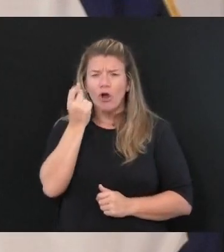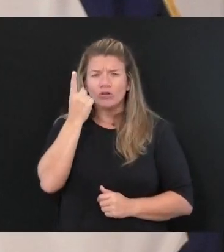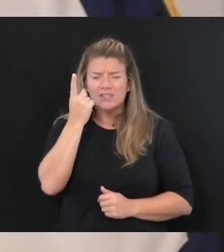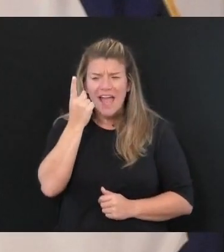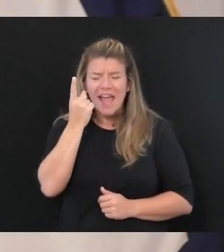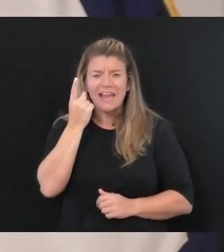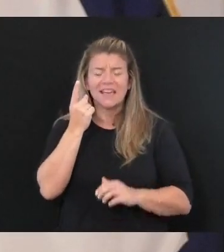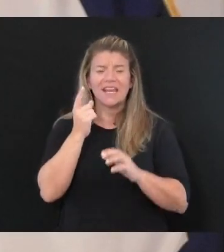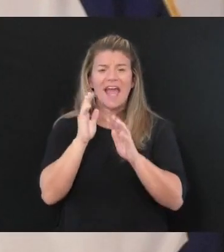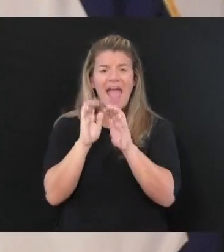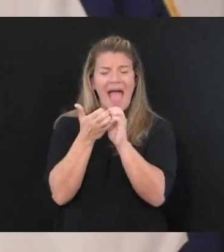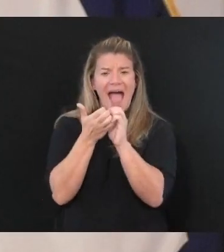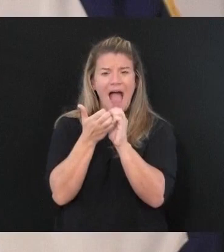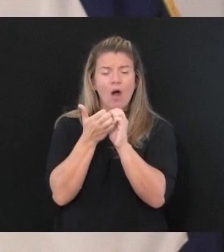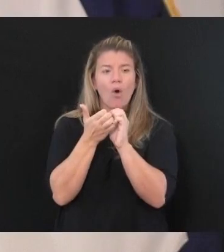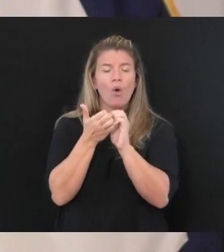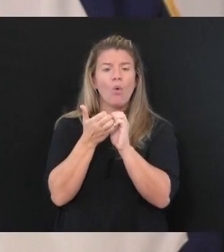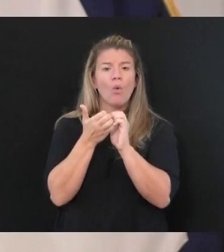these